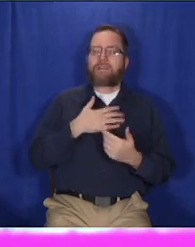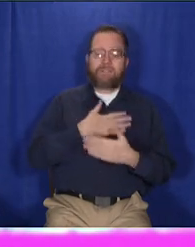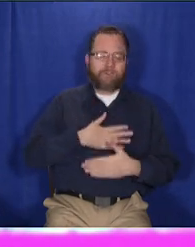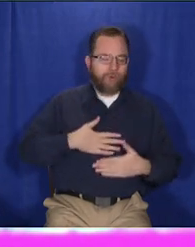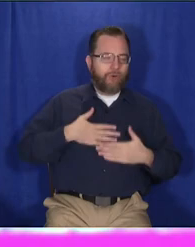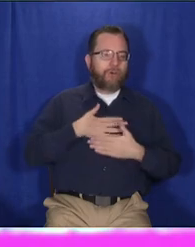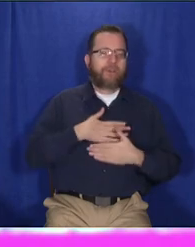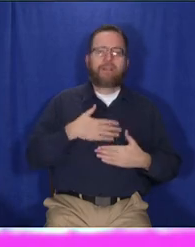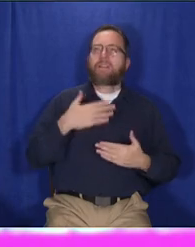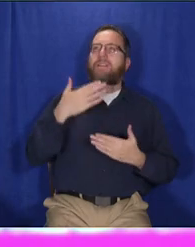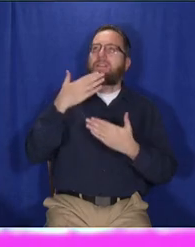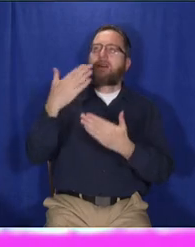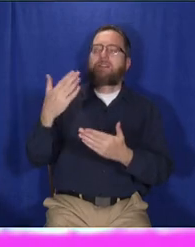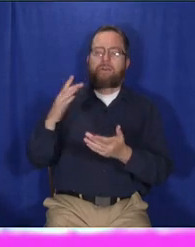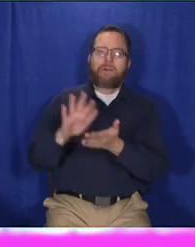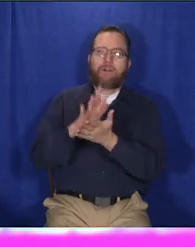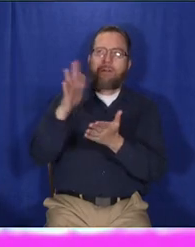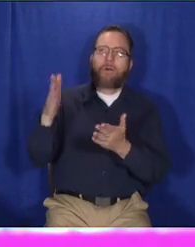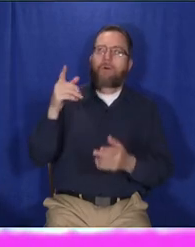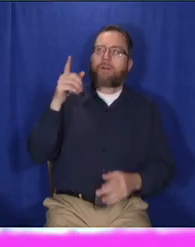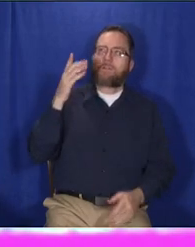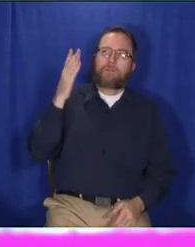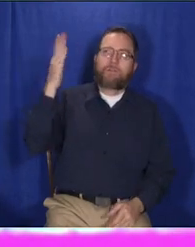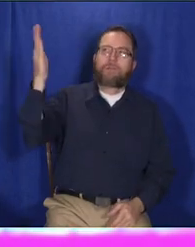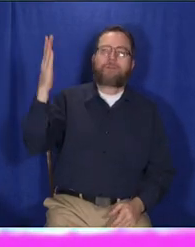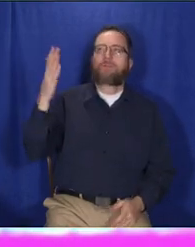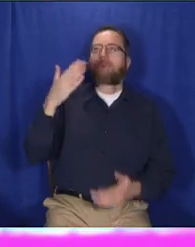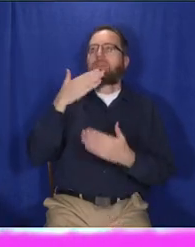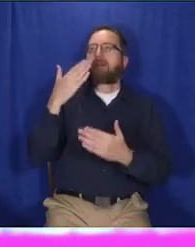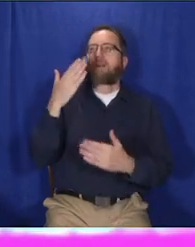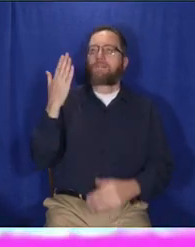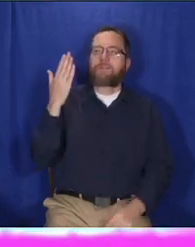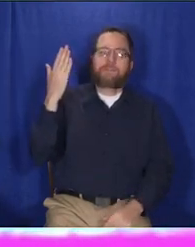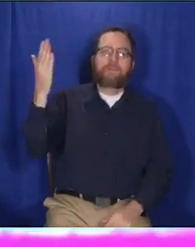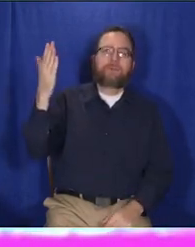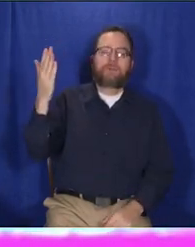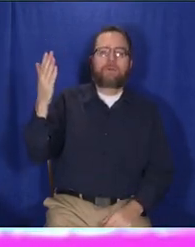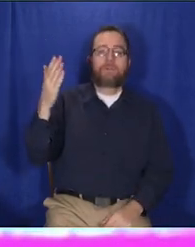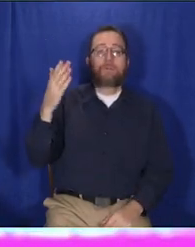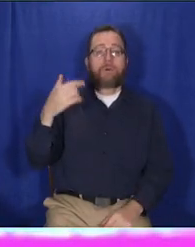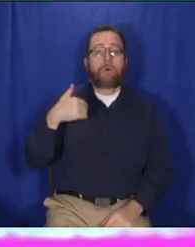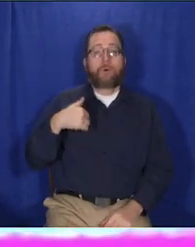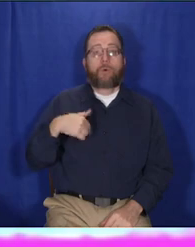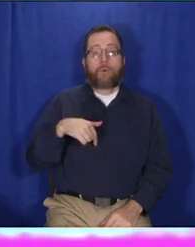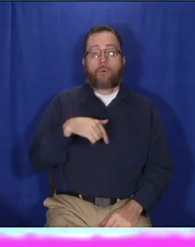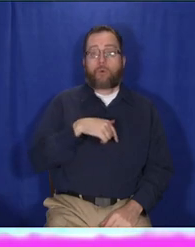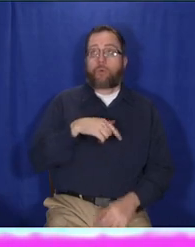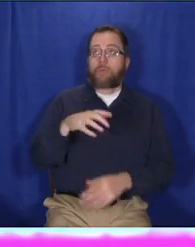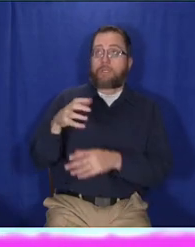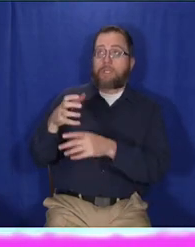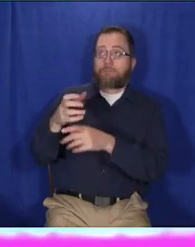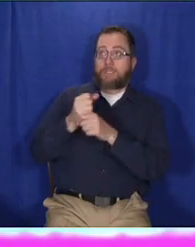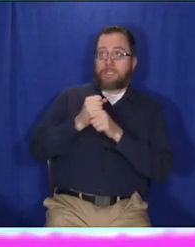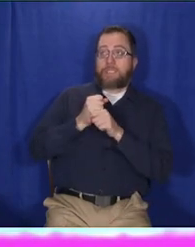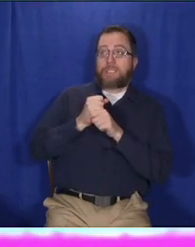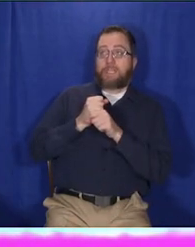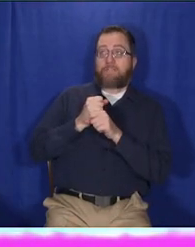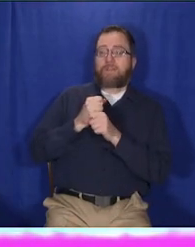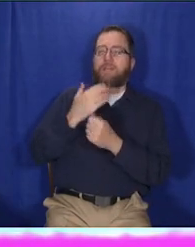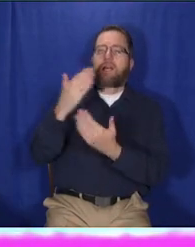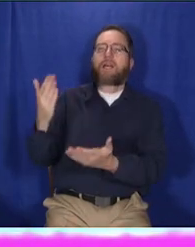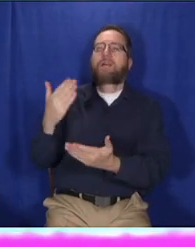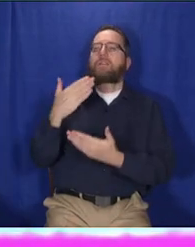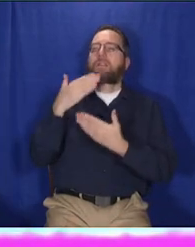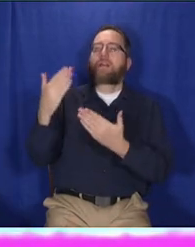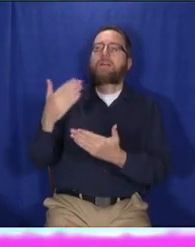gracious God. We glorify God even with our gratitude. So we receive from God with gratitude. We